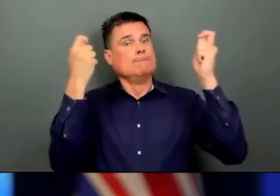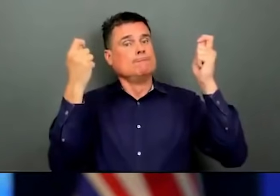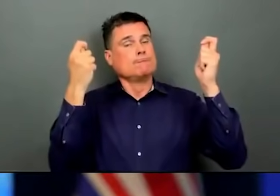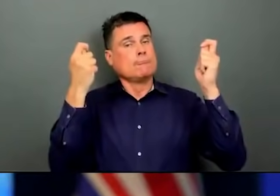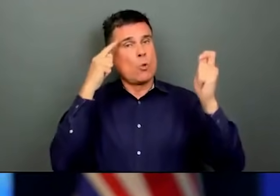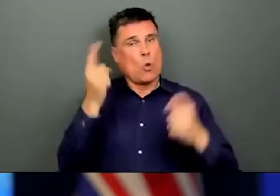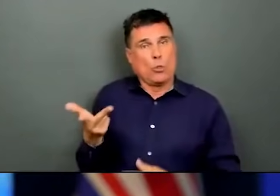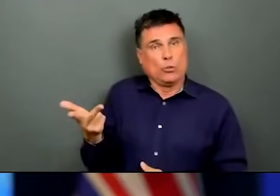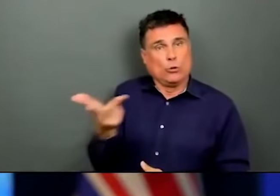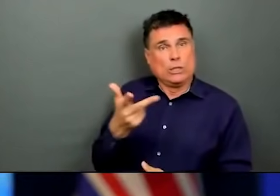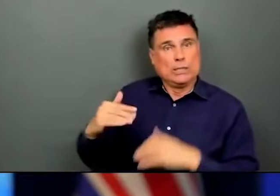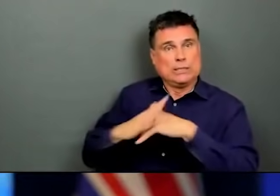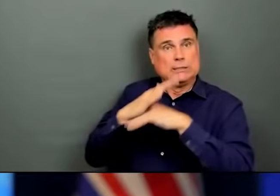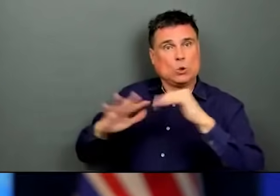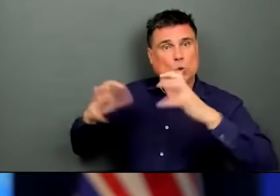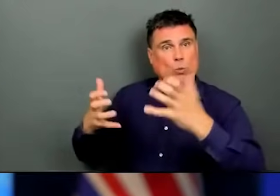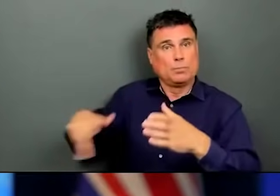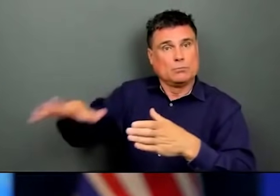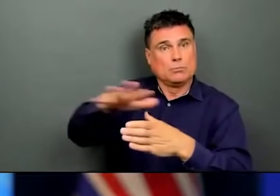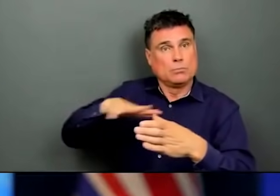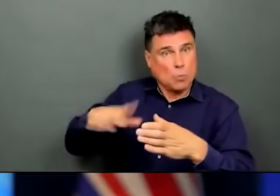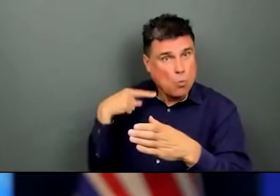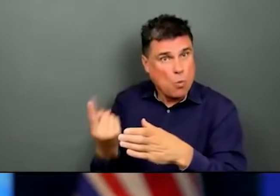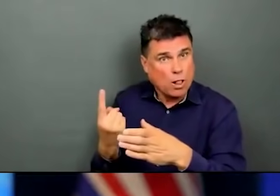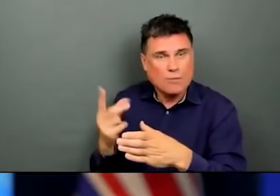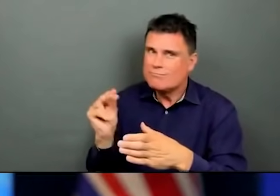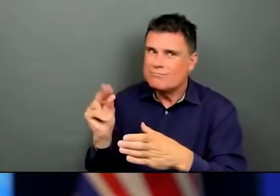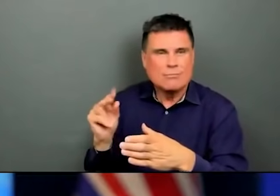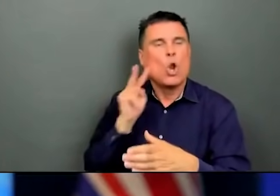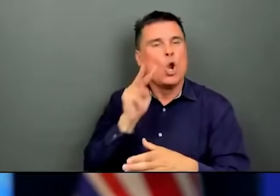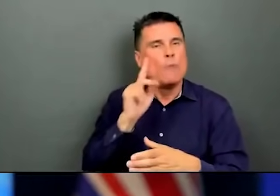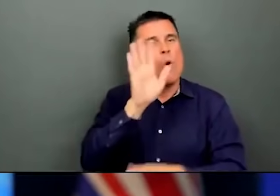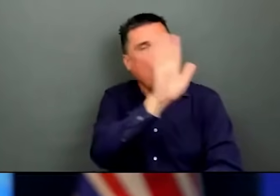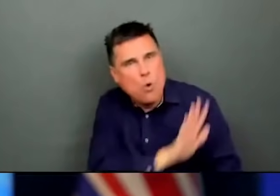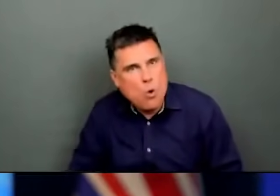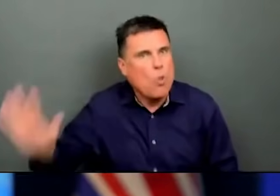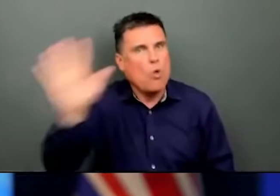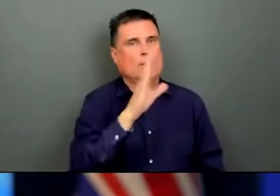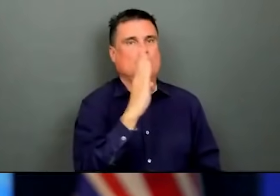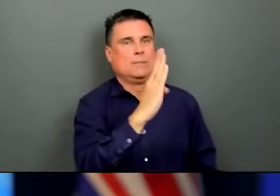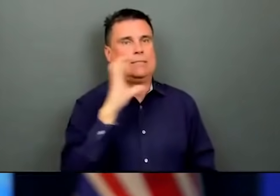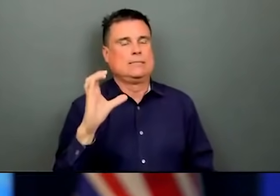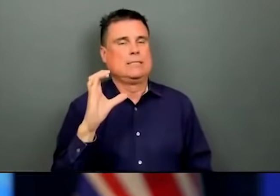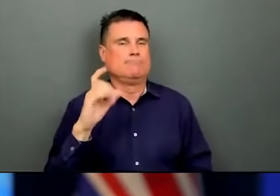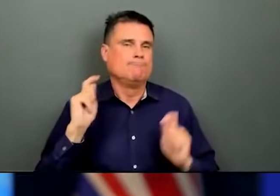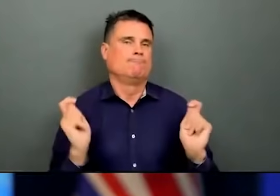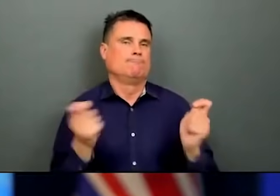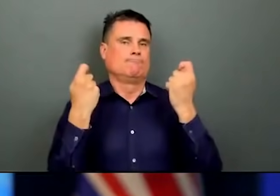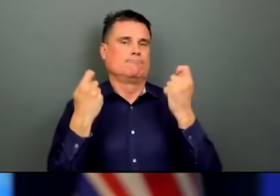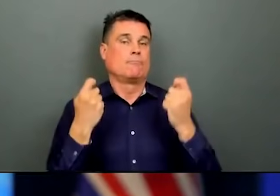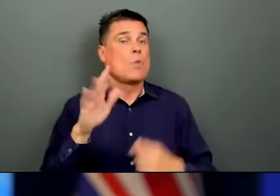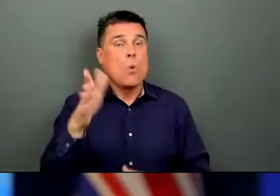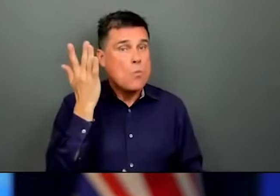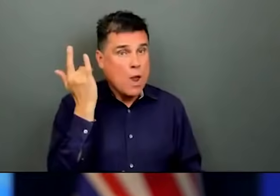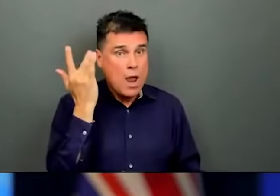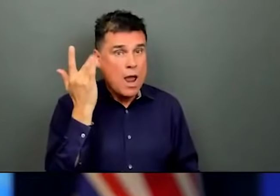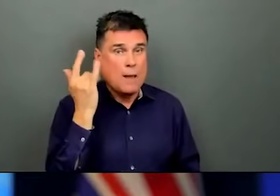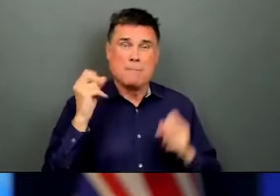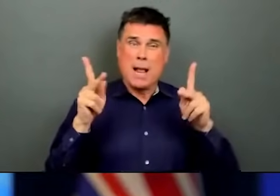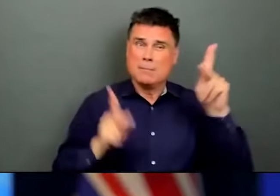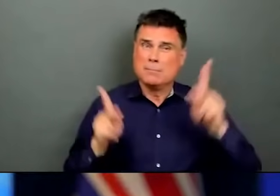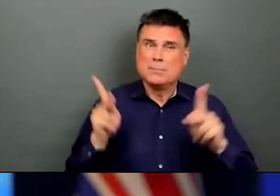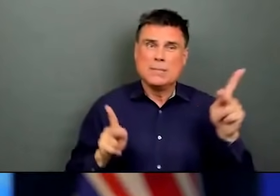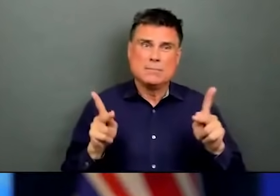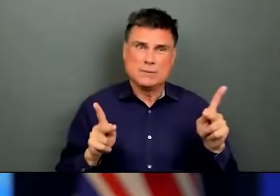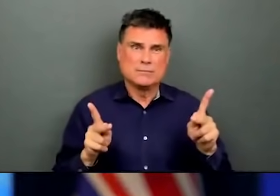in everyone's interest. It's in the interest of those majestic forests and the biodiversity that depends on it. It's in the interest of industry because they can have certainty.